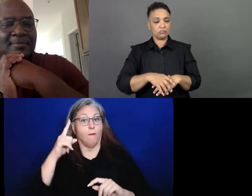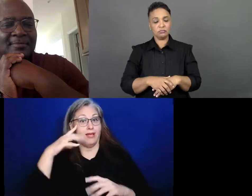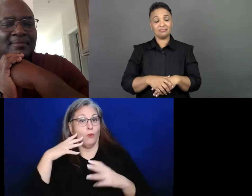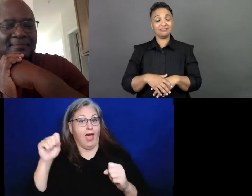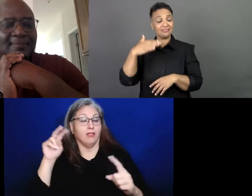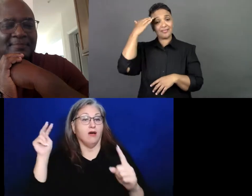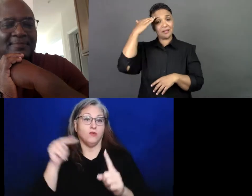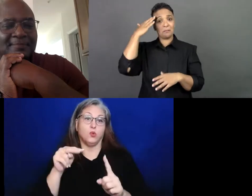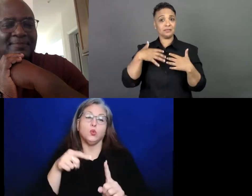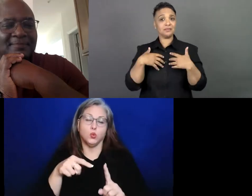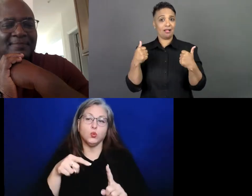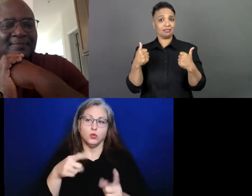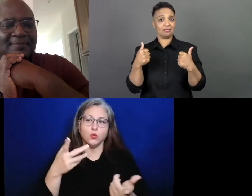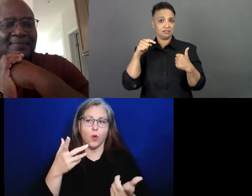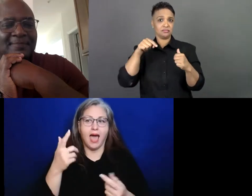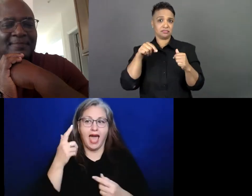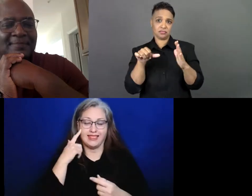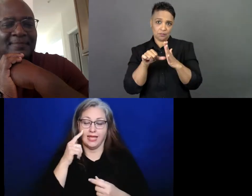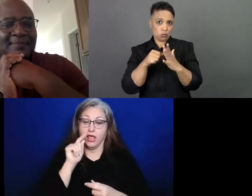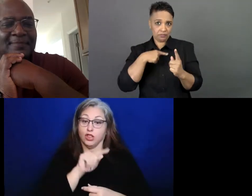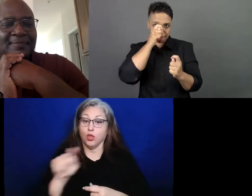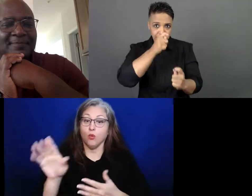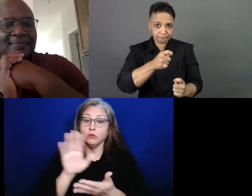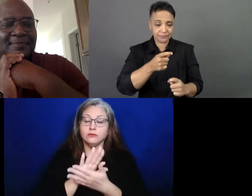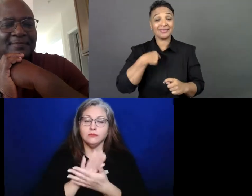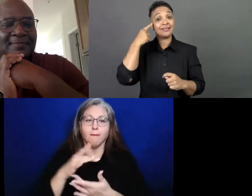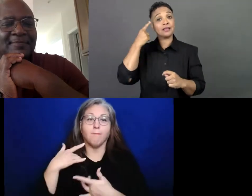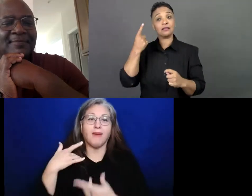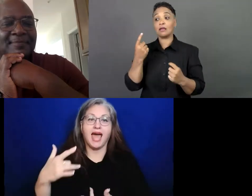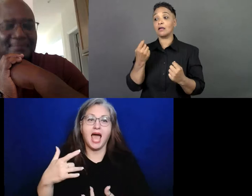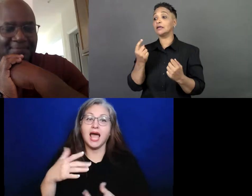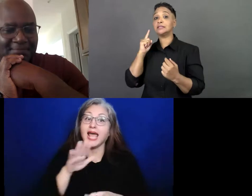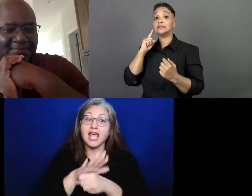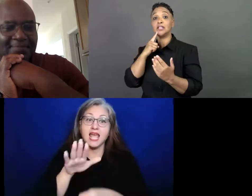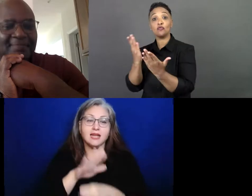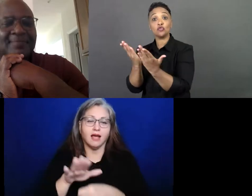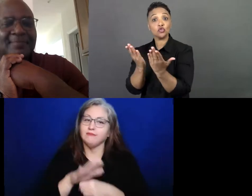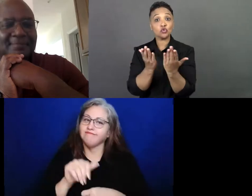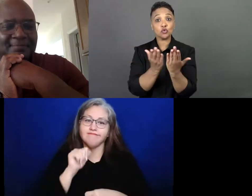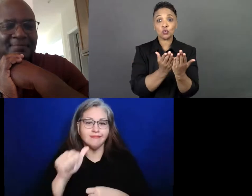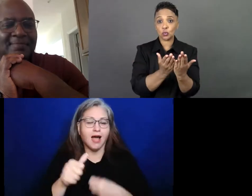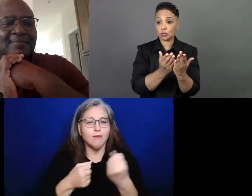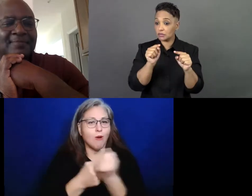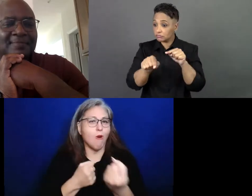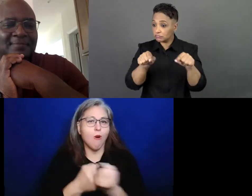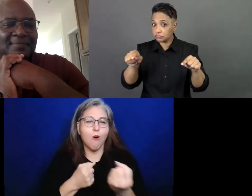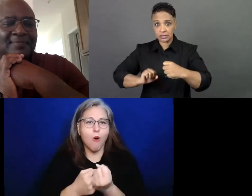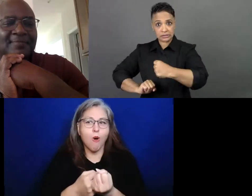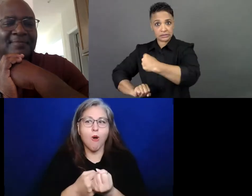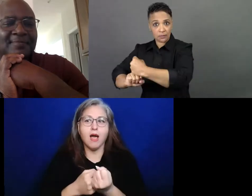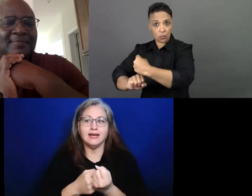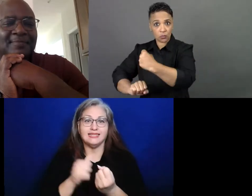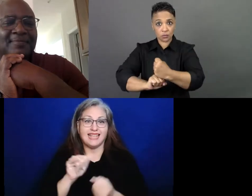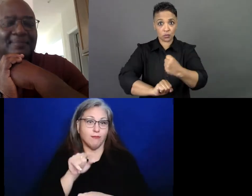view. And I think the schools often don't do enough to support people